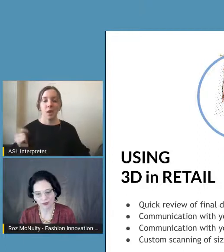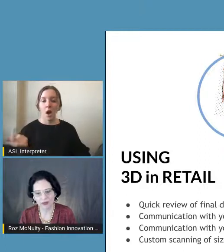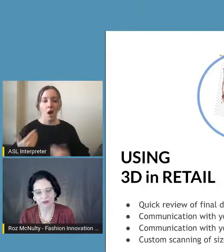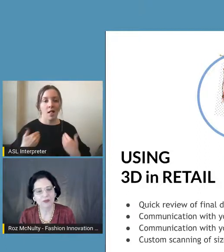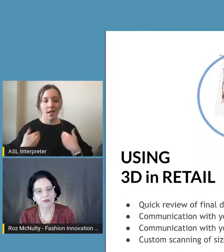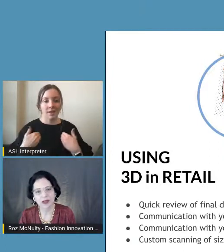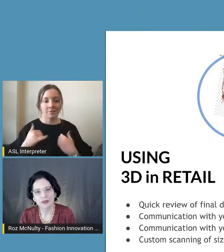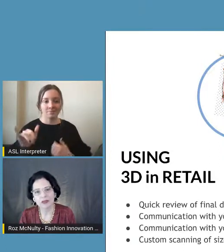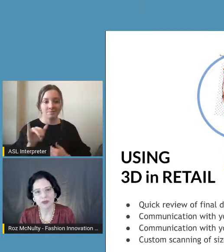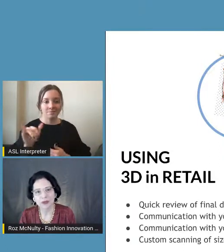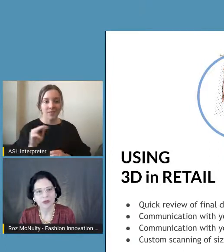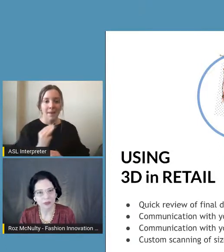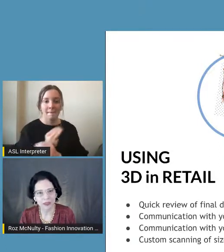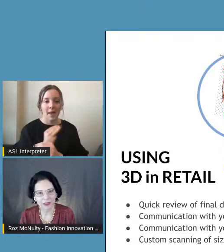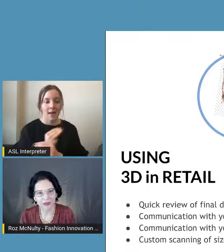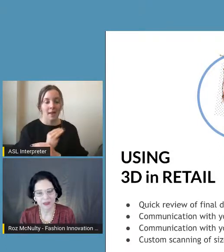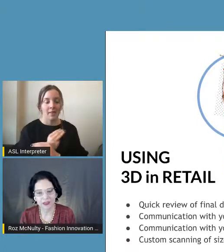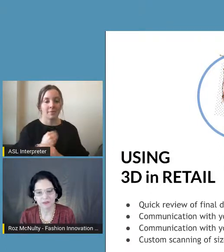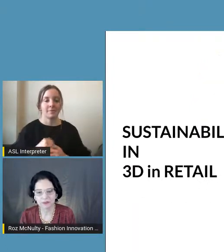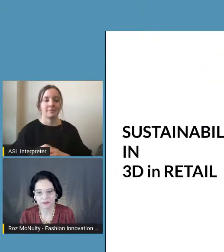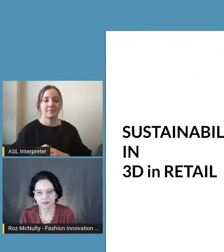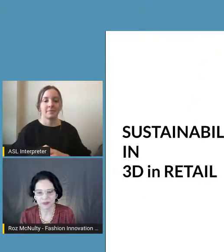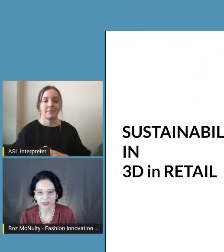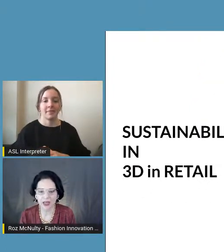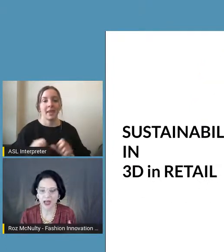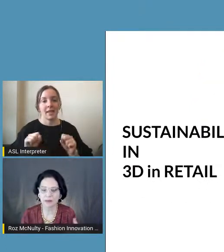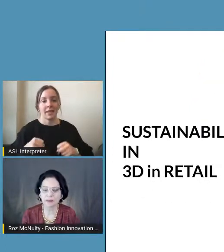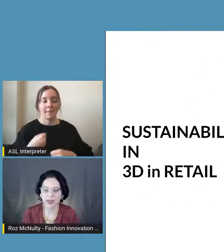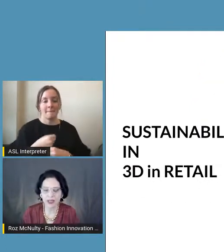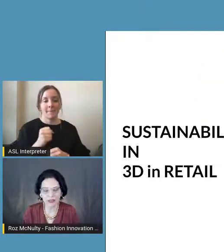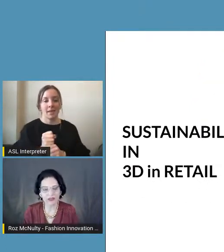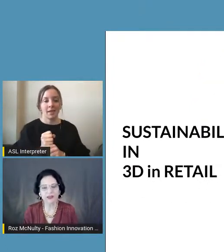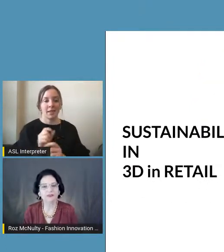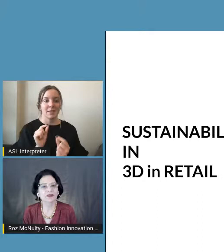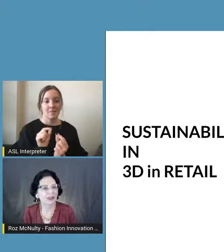of course, custom sizing with 3D Look.